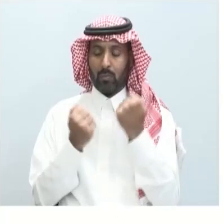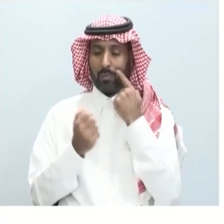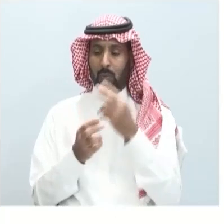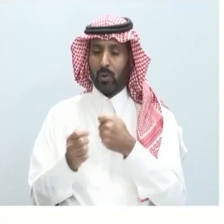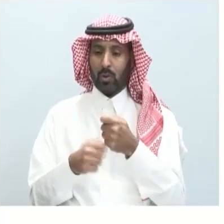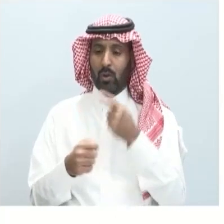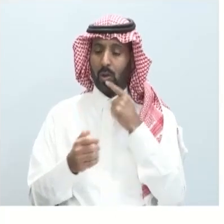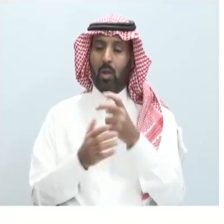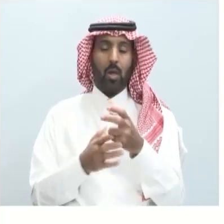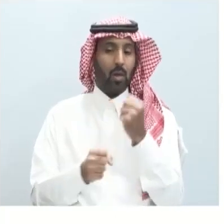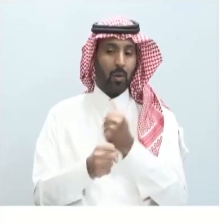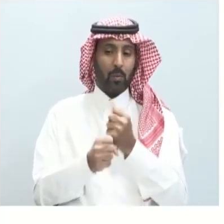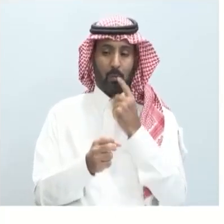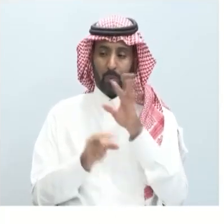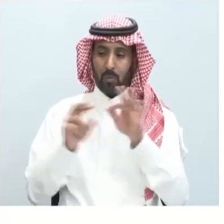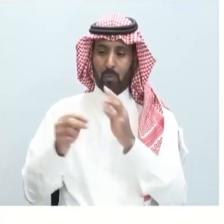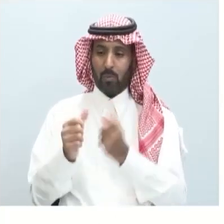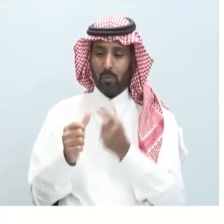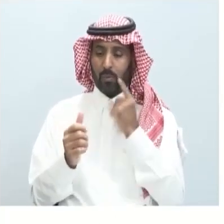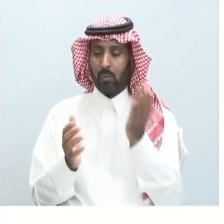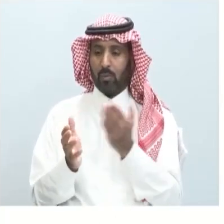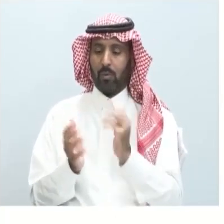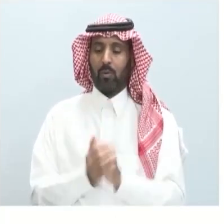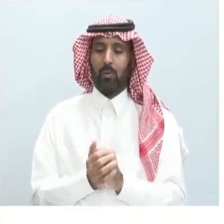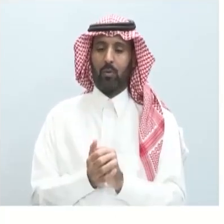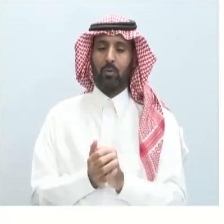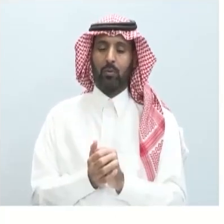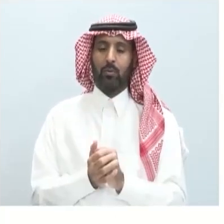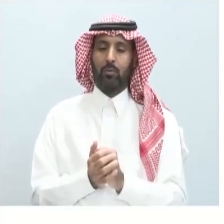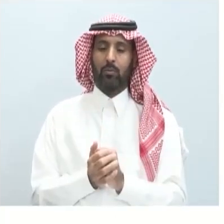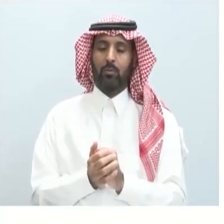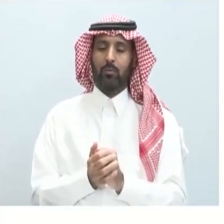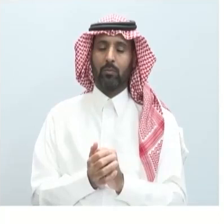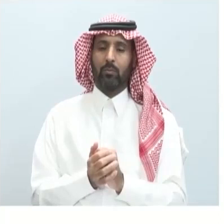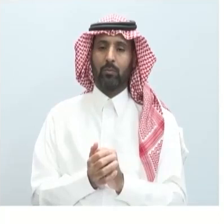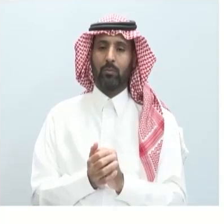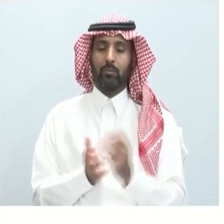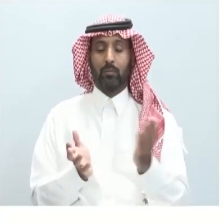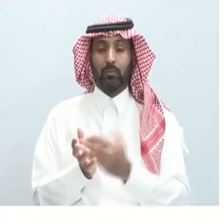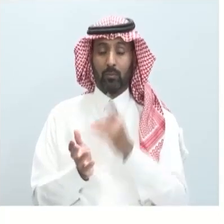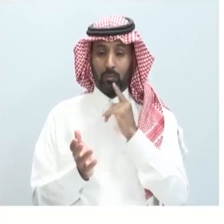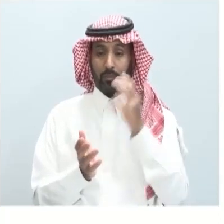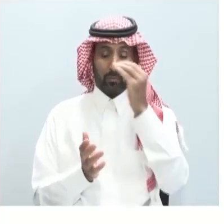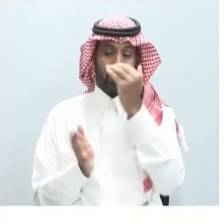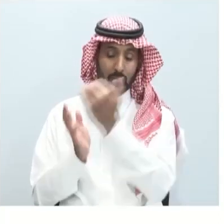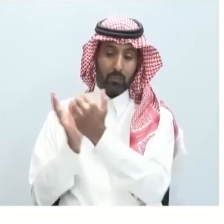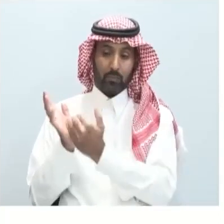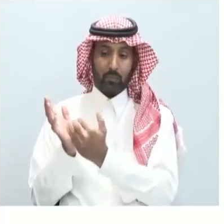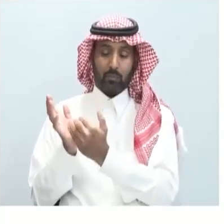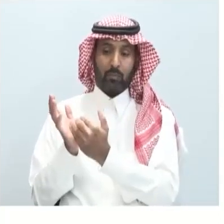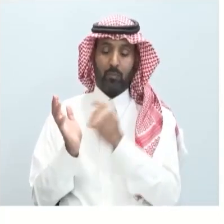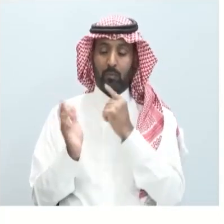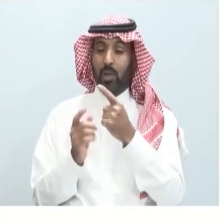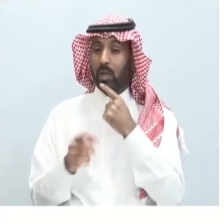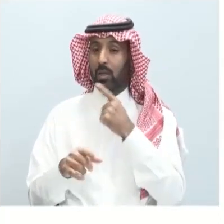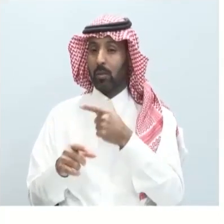market and access to many opportunities for professional development. So this is the part here about